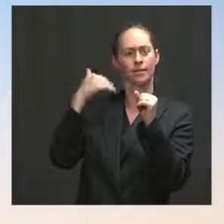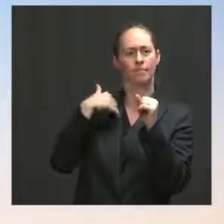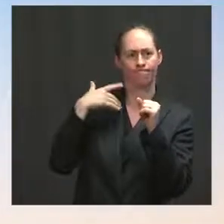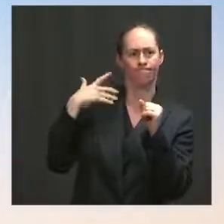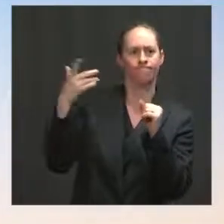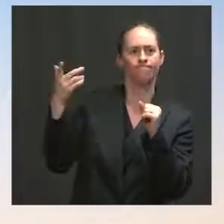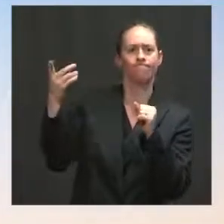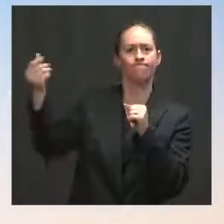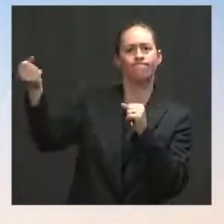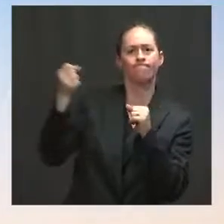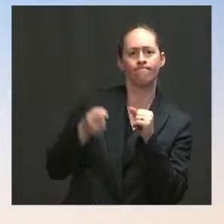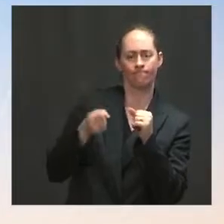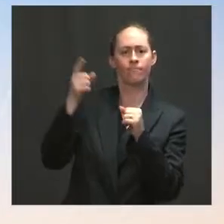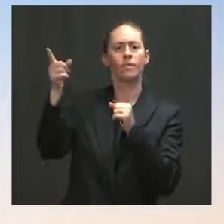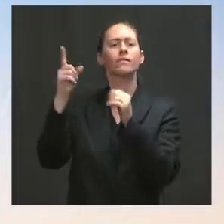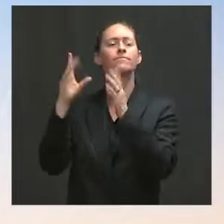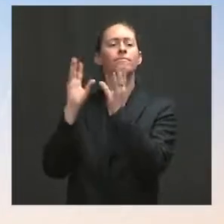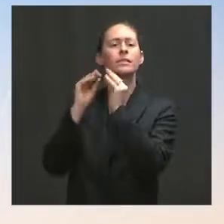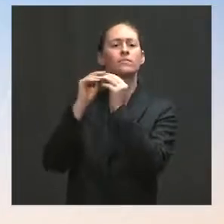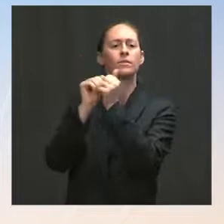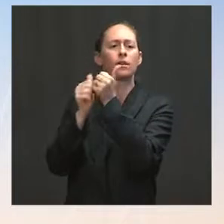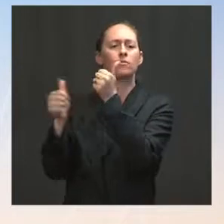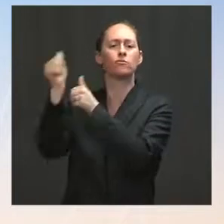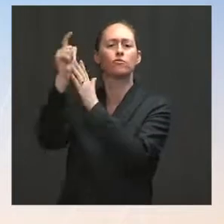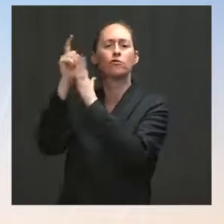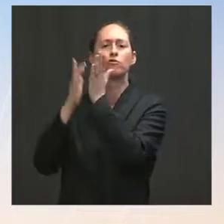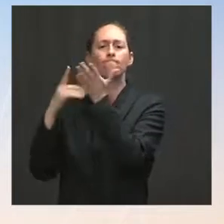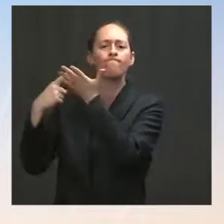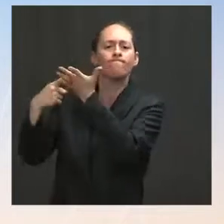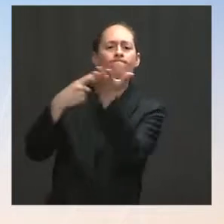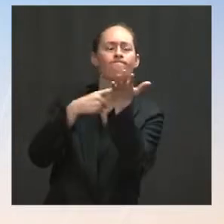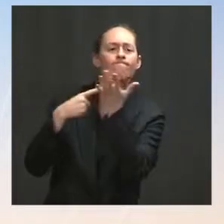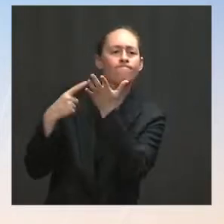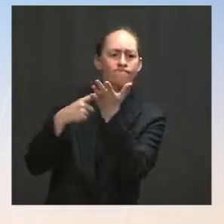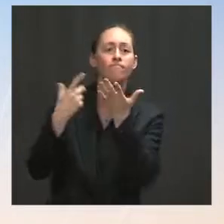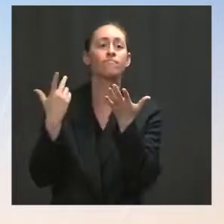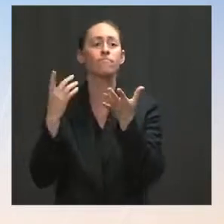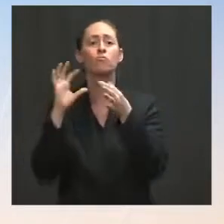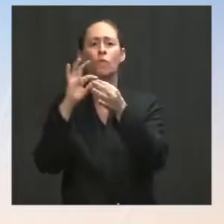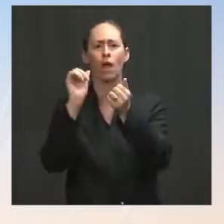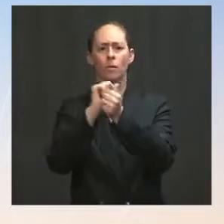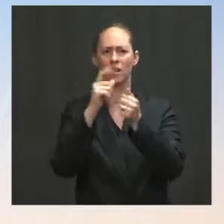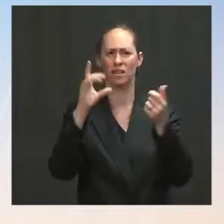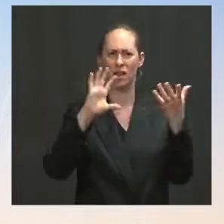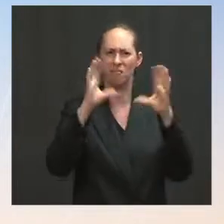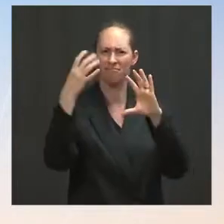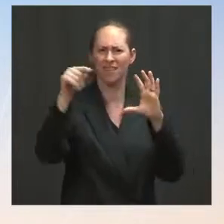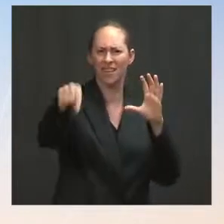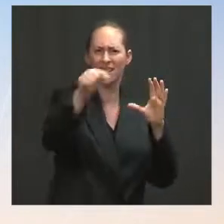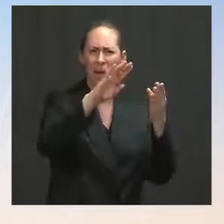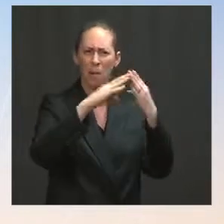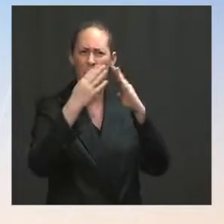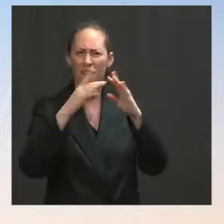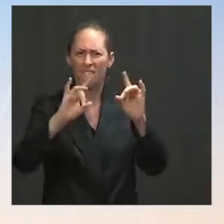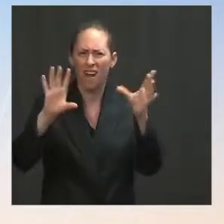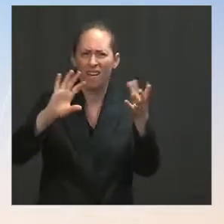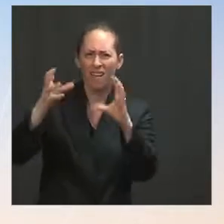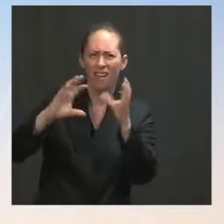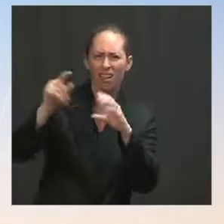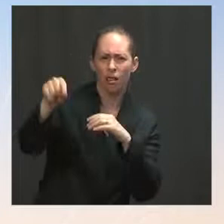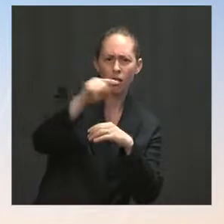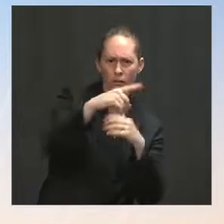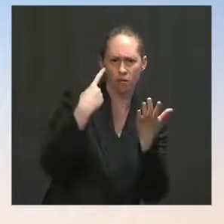leaders, elected officials, and a community violence intervention expert to discuss his comprehensive plan to reduce gun violence and violent